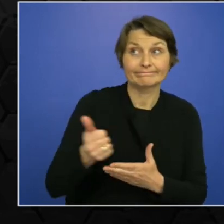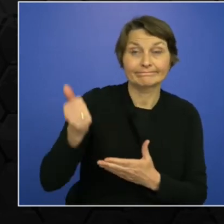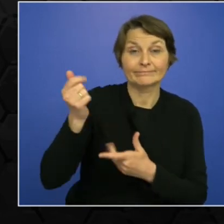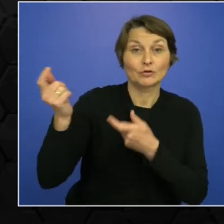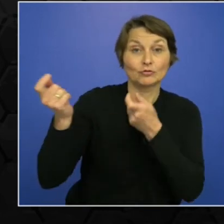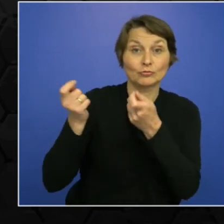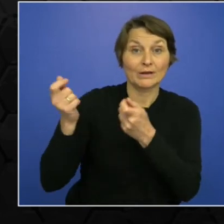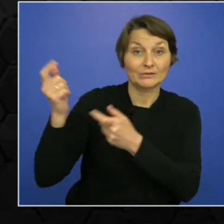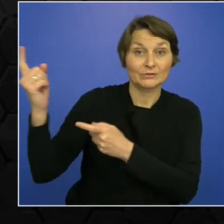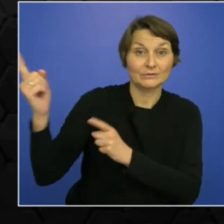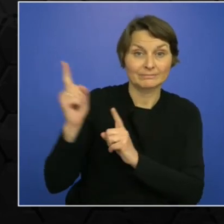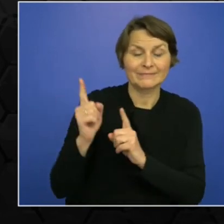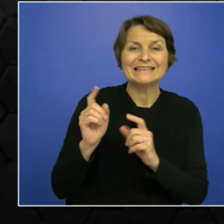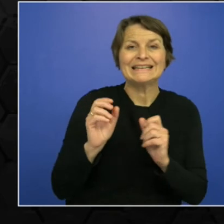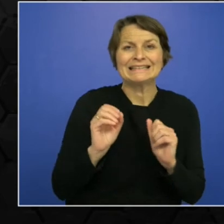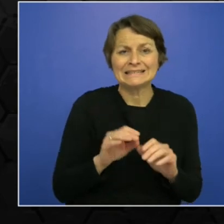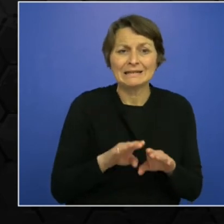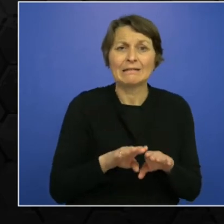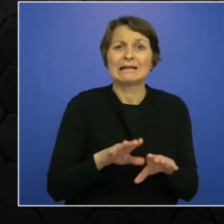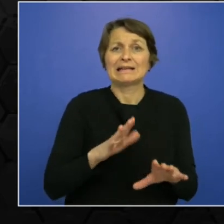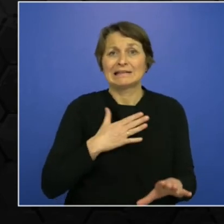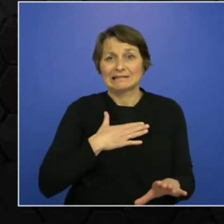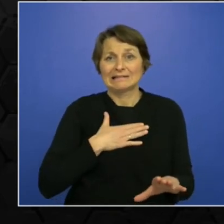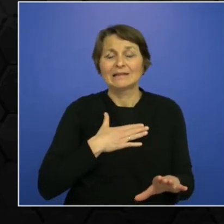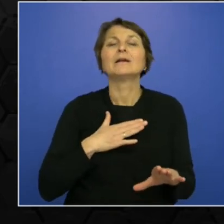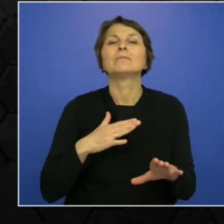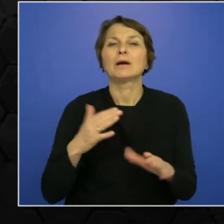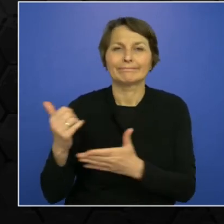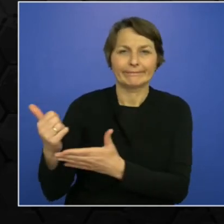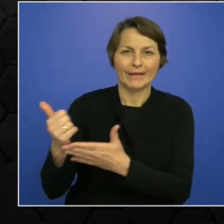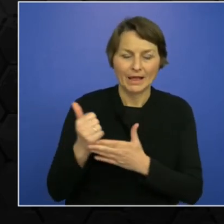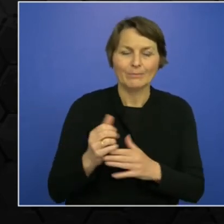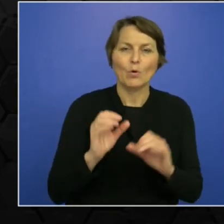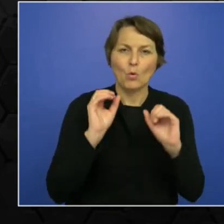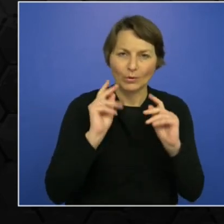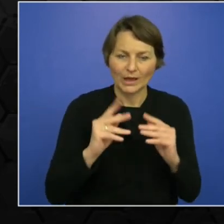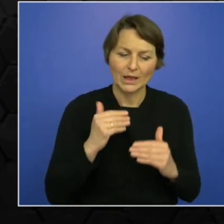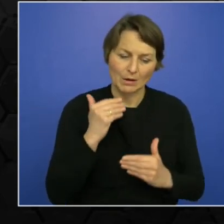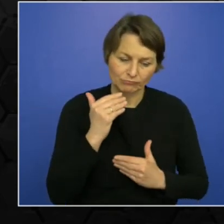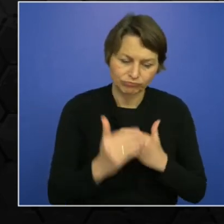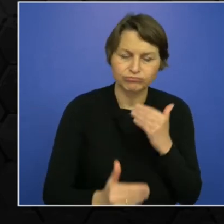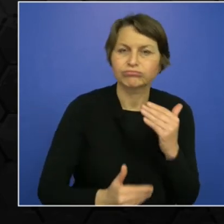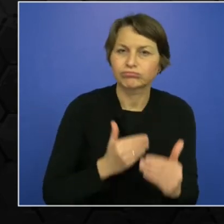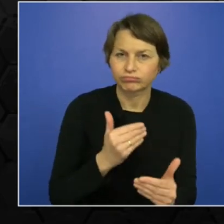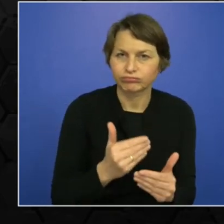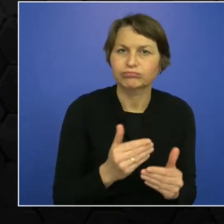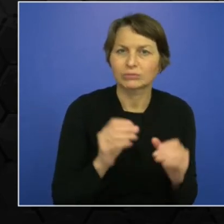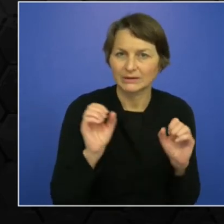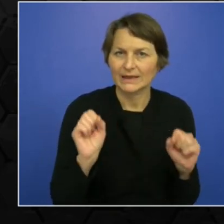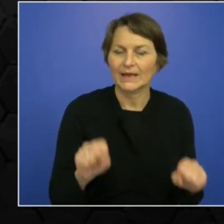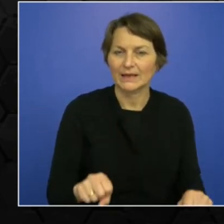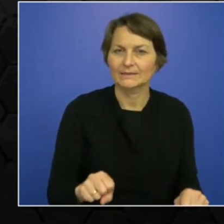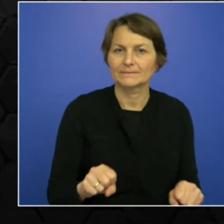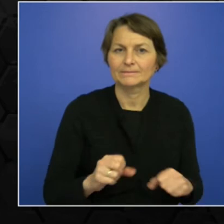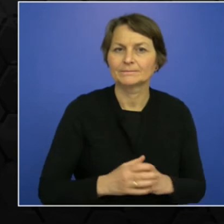to take a bit of a step back and use a simple classifiers that you can find libraries such